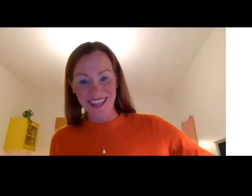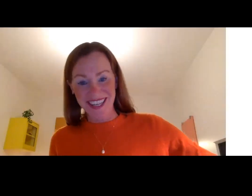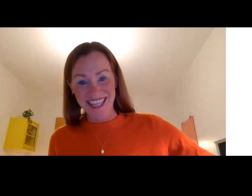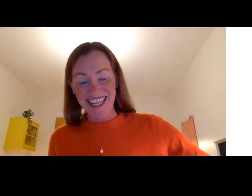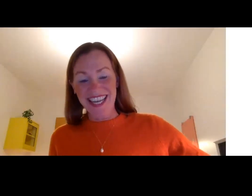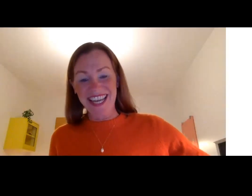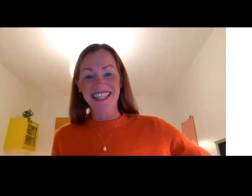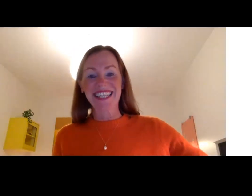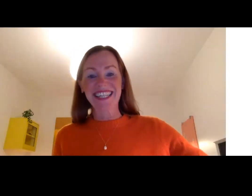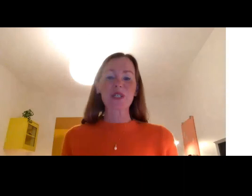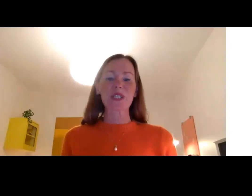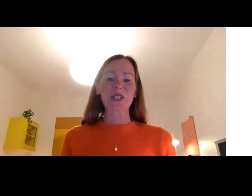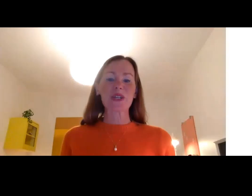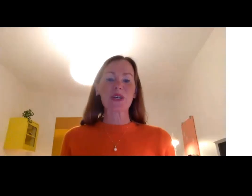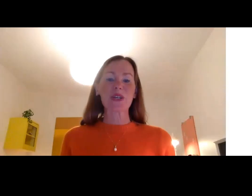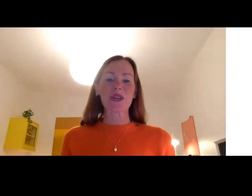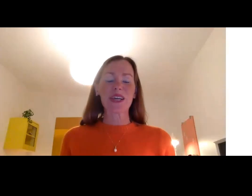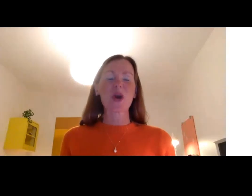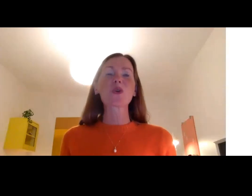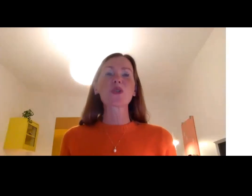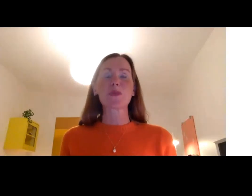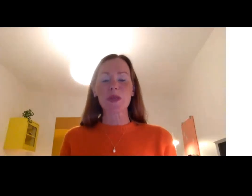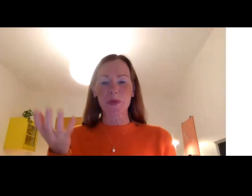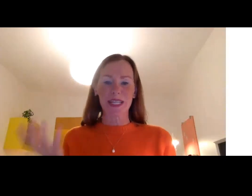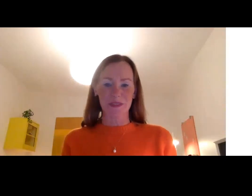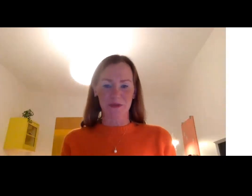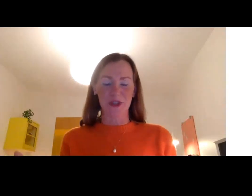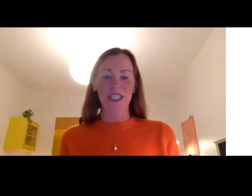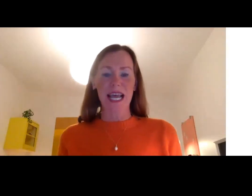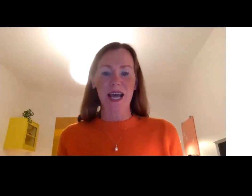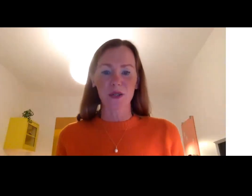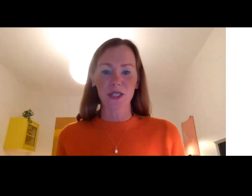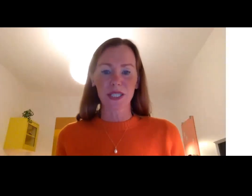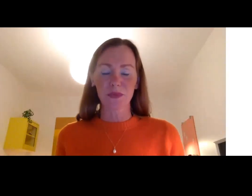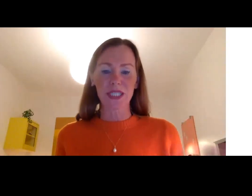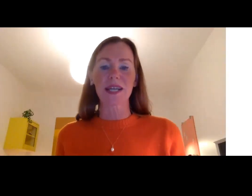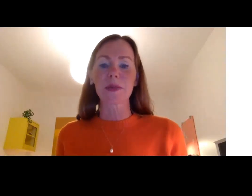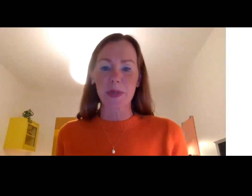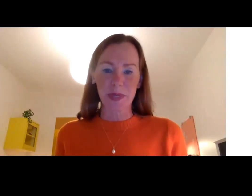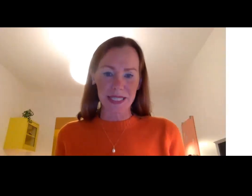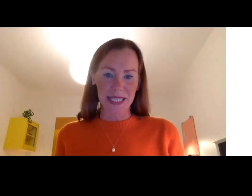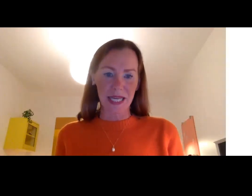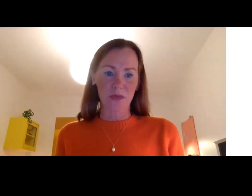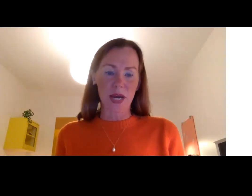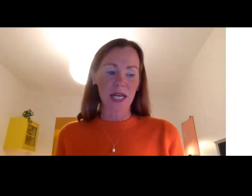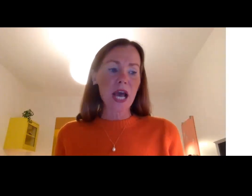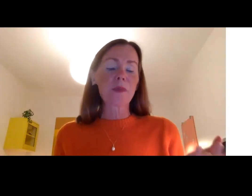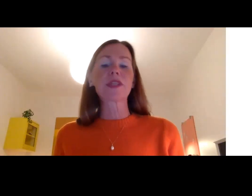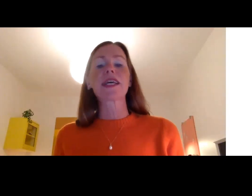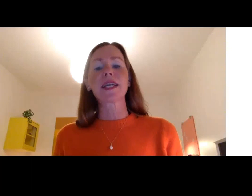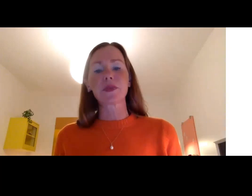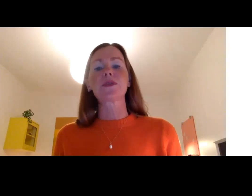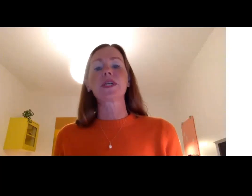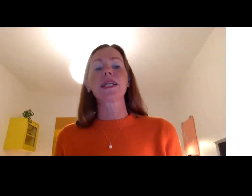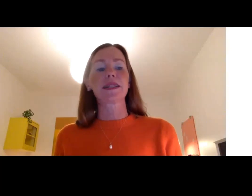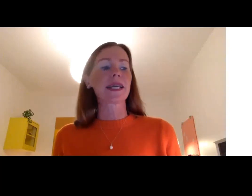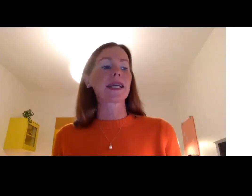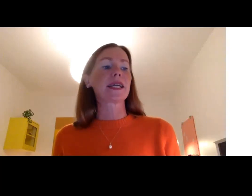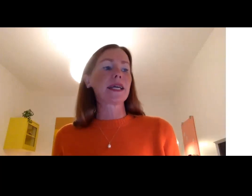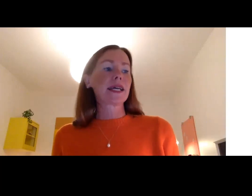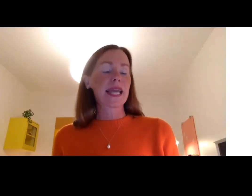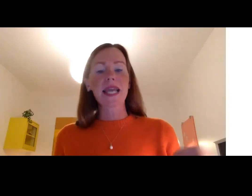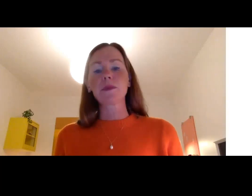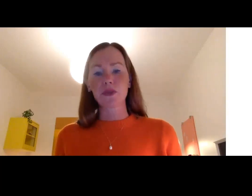longer. And so it was older people in the first house, it was younger people in the second one, but